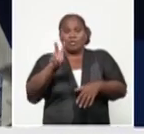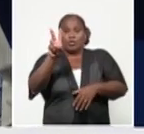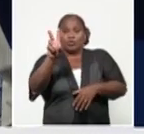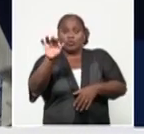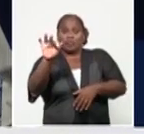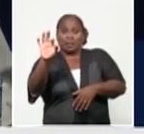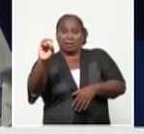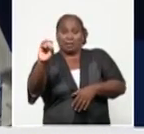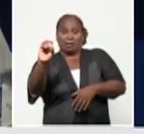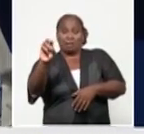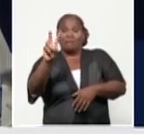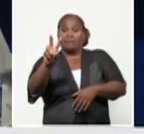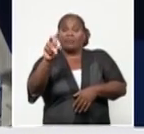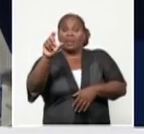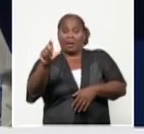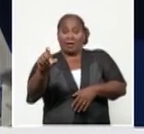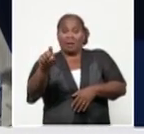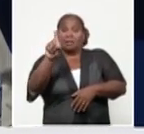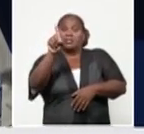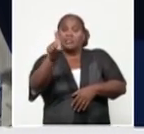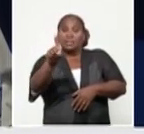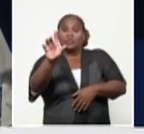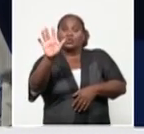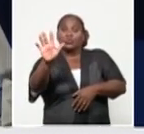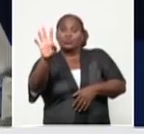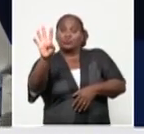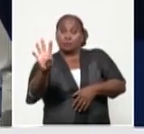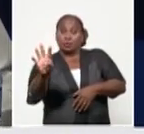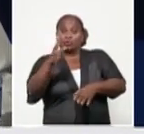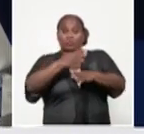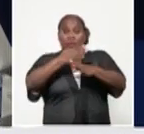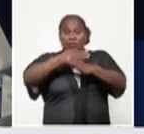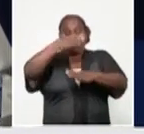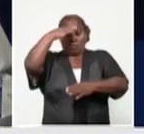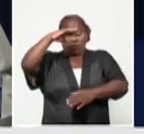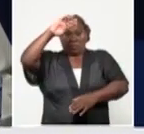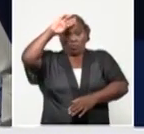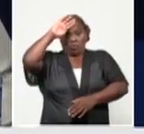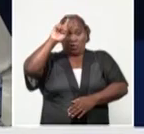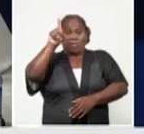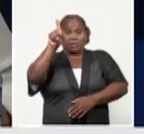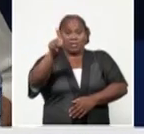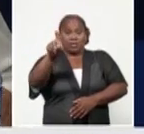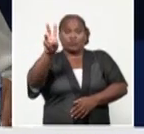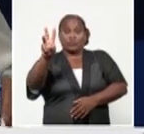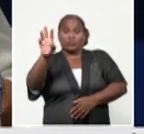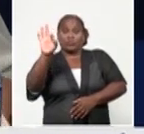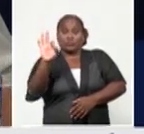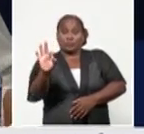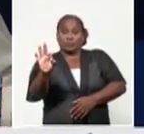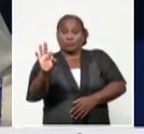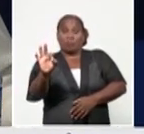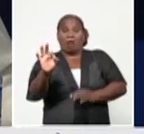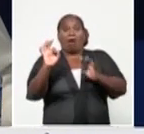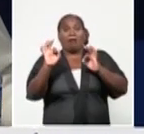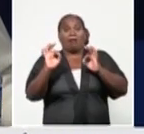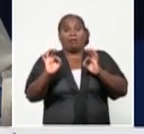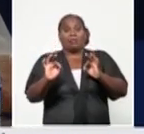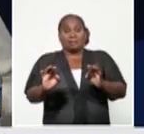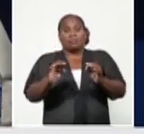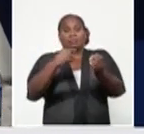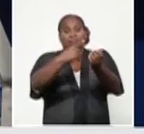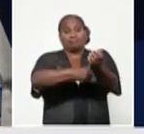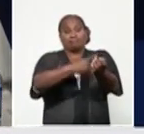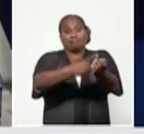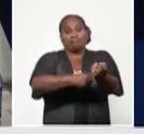154 from Villa Clara, 138 from Santiago de Cuba, and so on and so forth from all of the